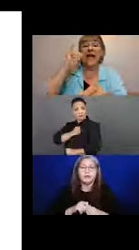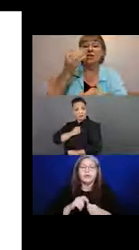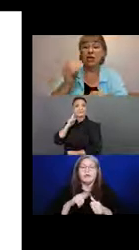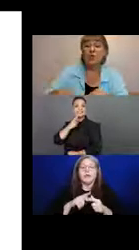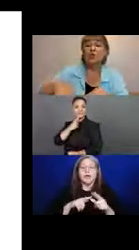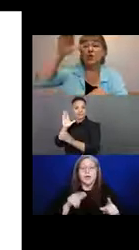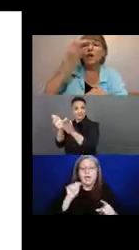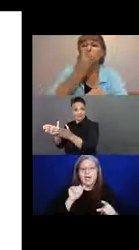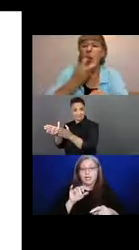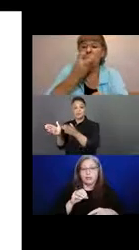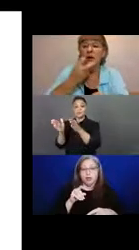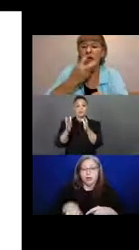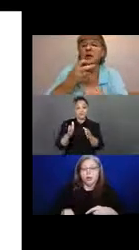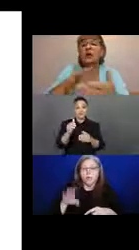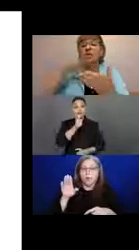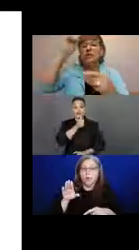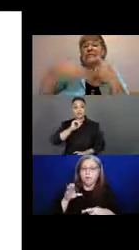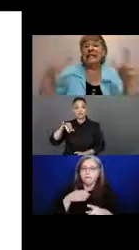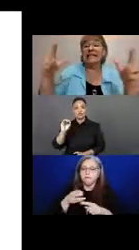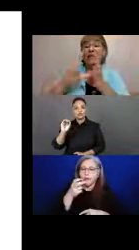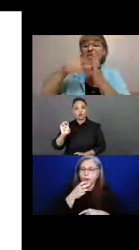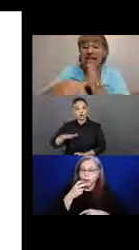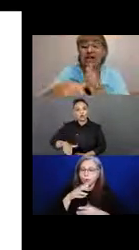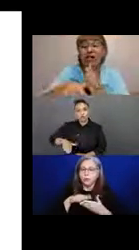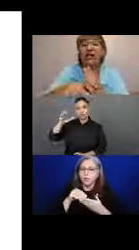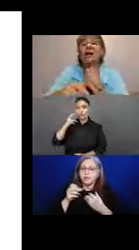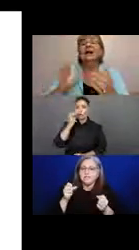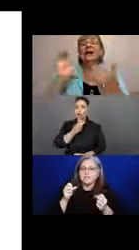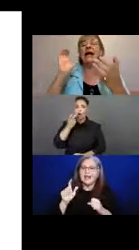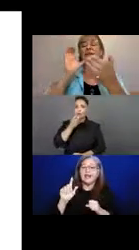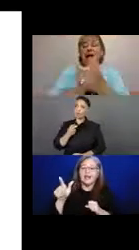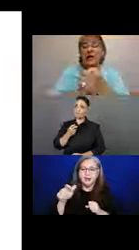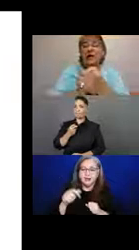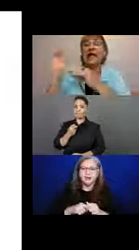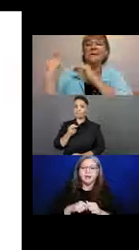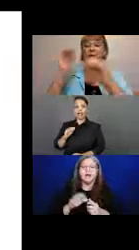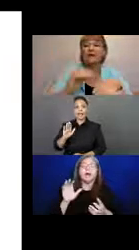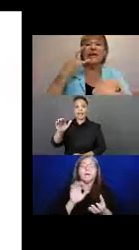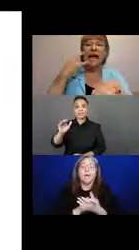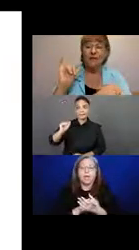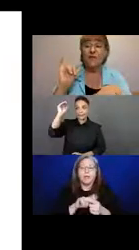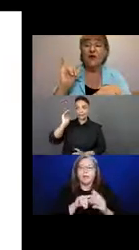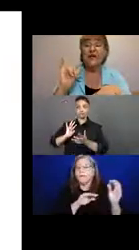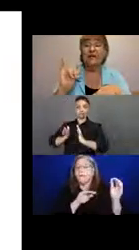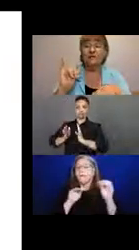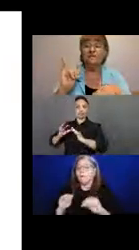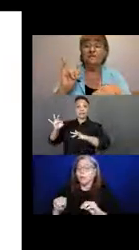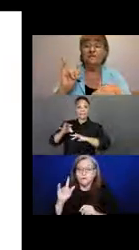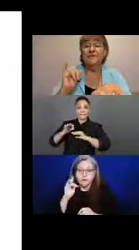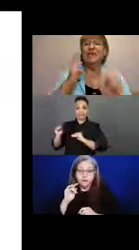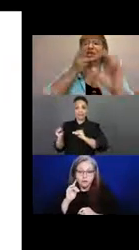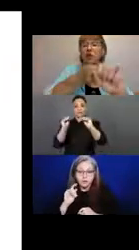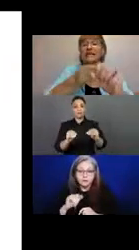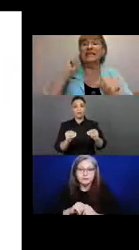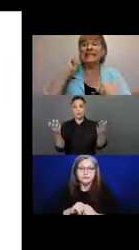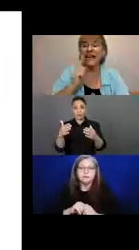my Aunt Jo. She grew up oral, learned sign language later, and married and moved to California